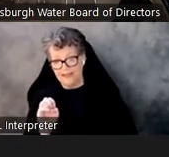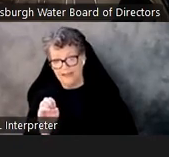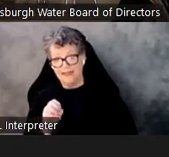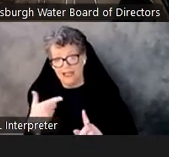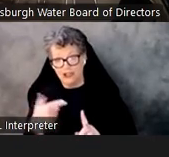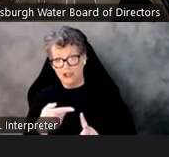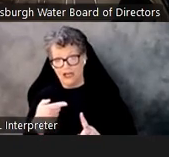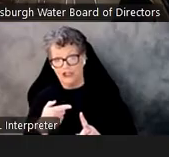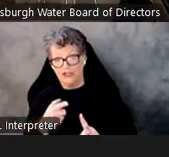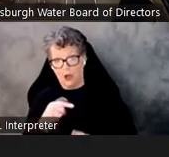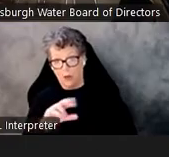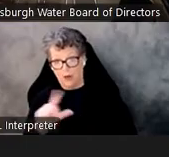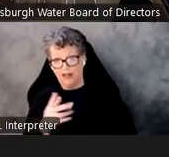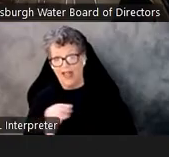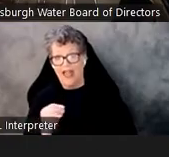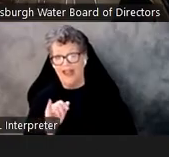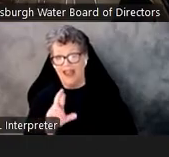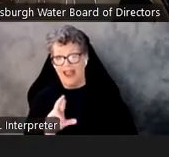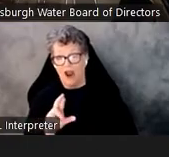release valve.